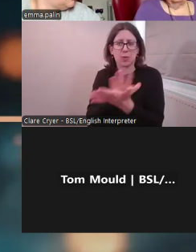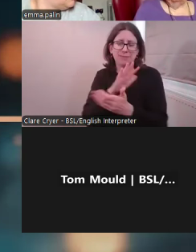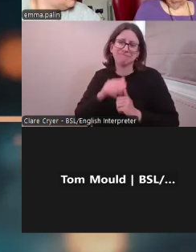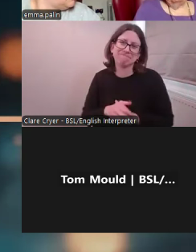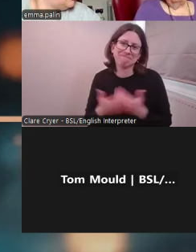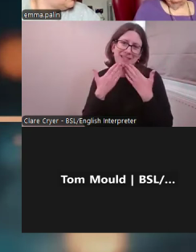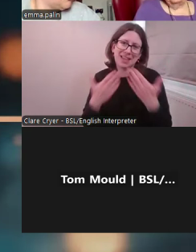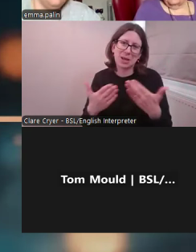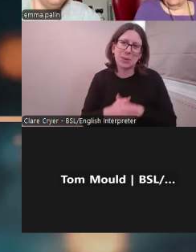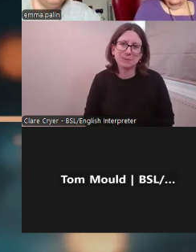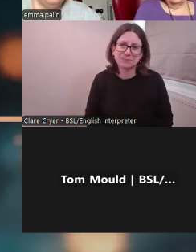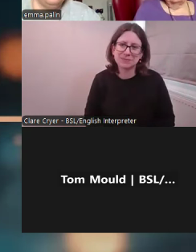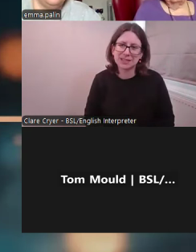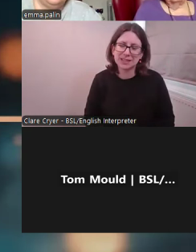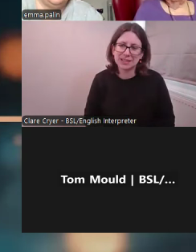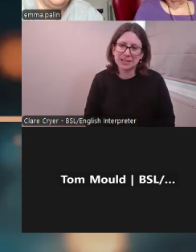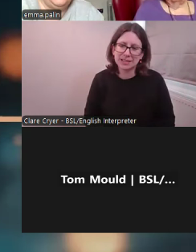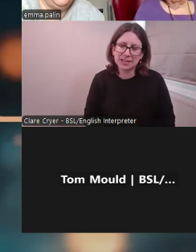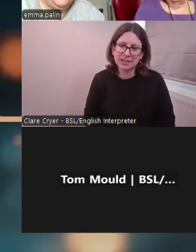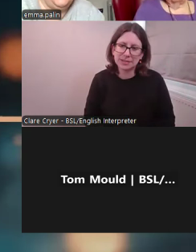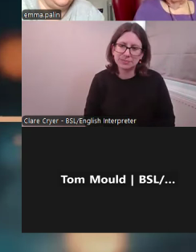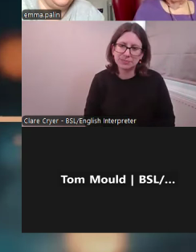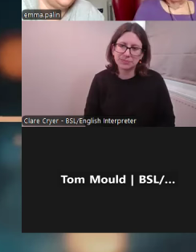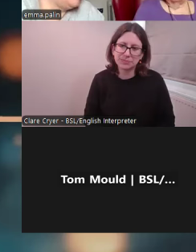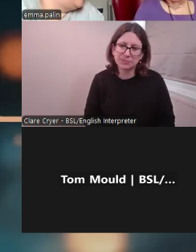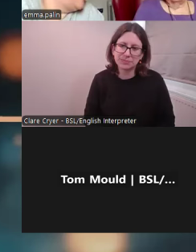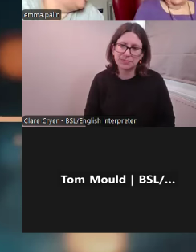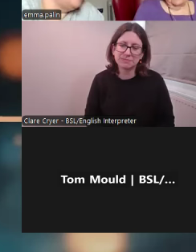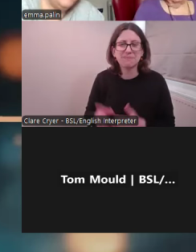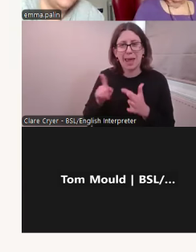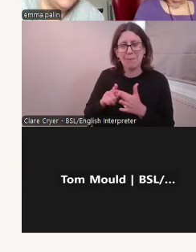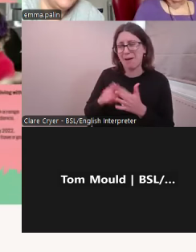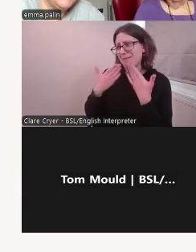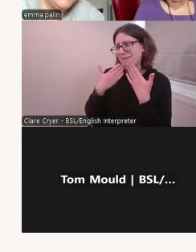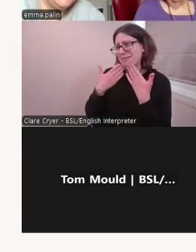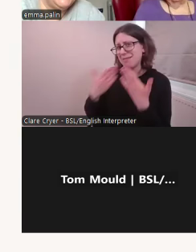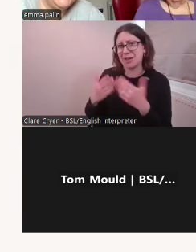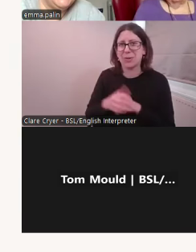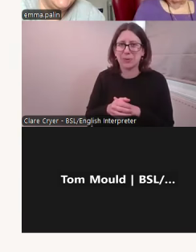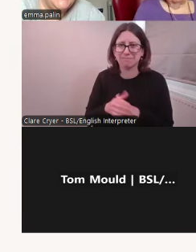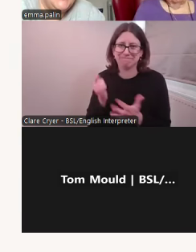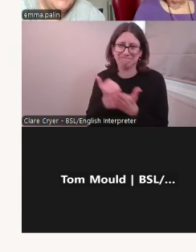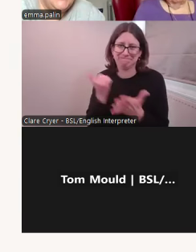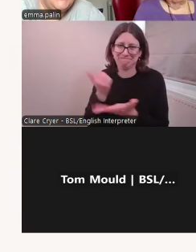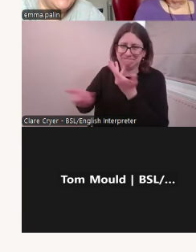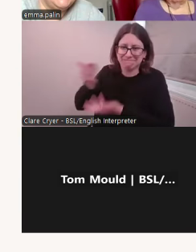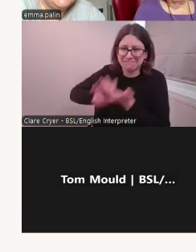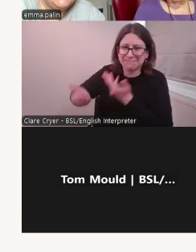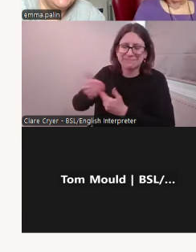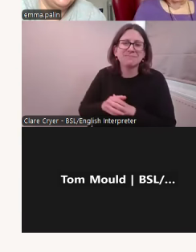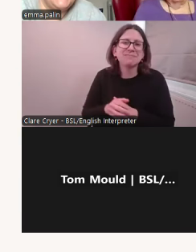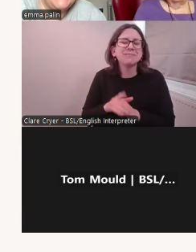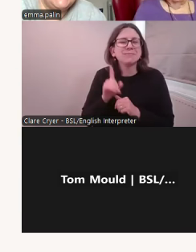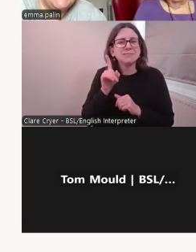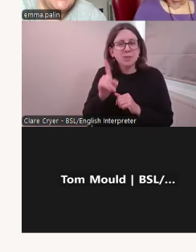we do. Yeah? Yes. Cool. Thank you, Carol. That was great. Okay,